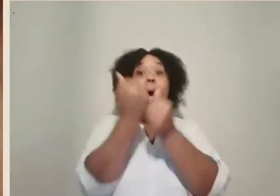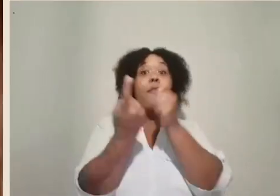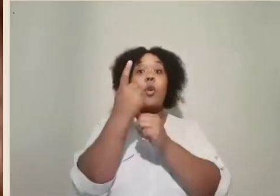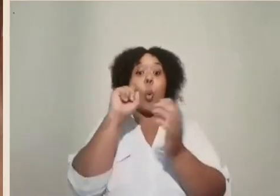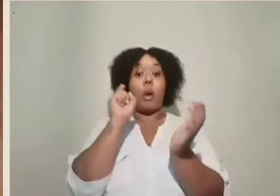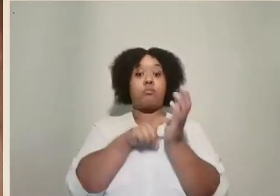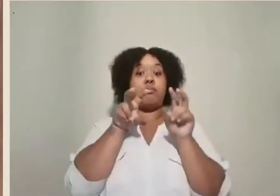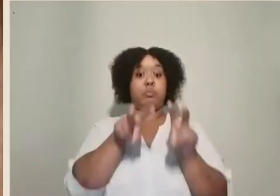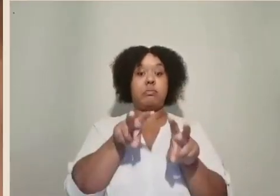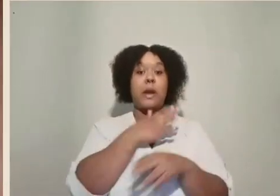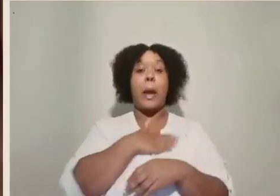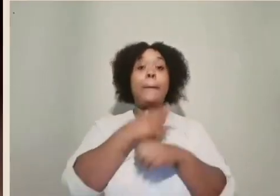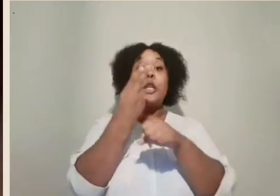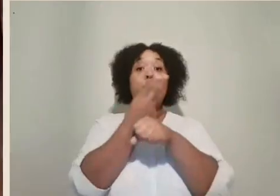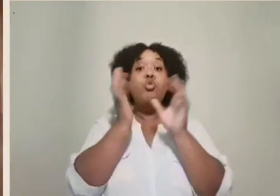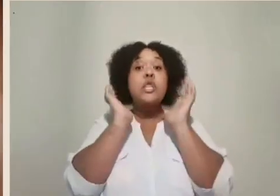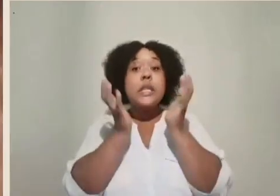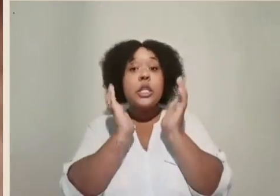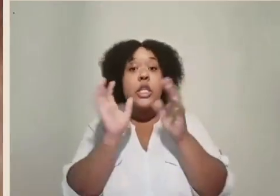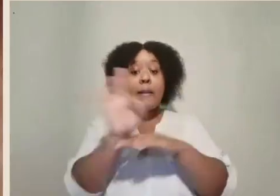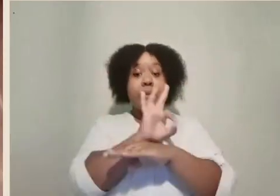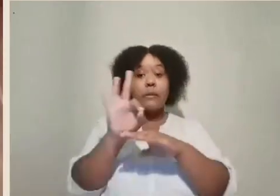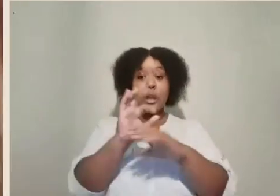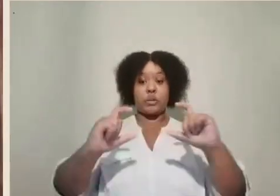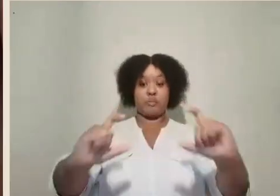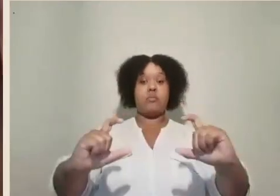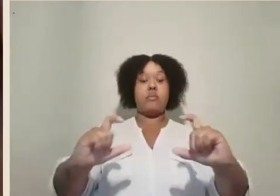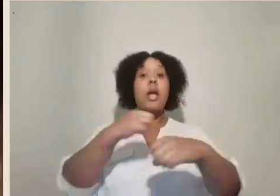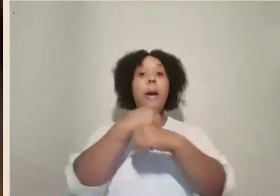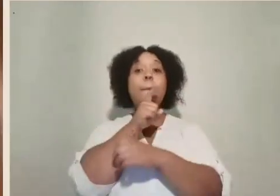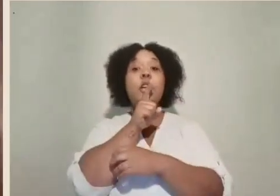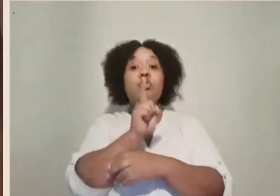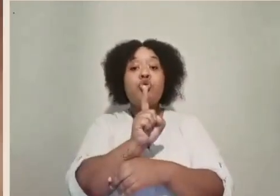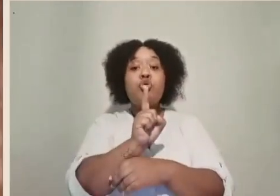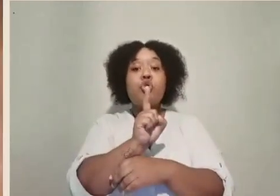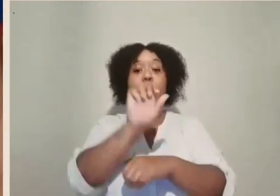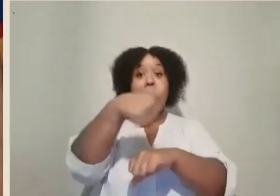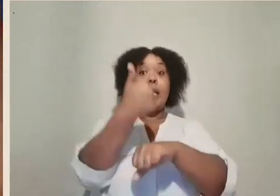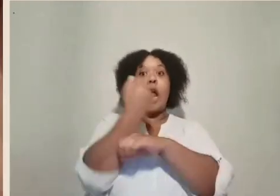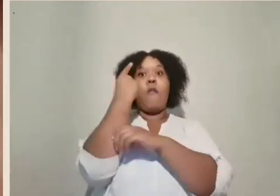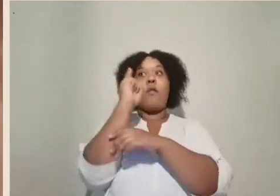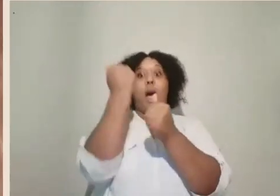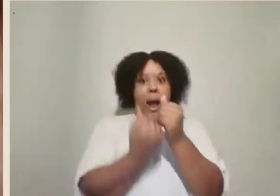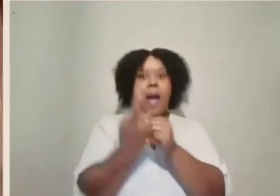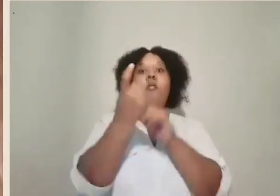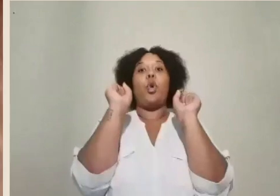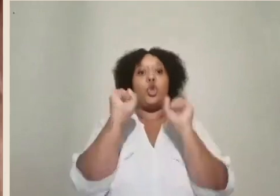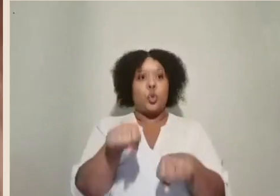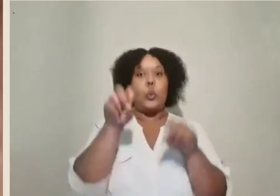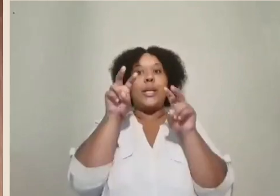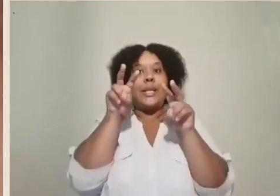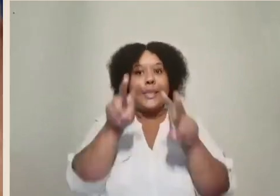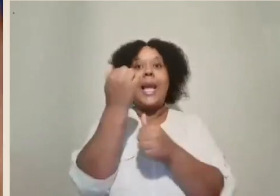see, please use the chat function and be sure to set it to everyone so we can see everybody can